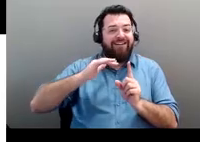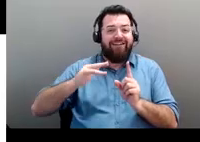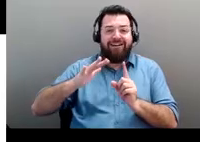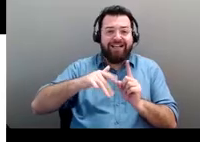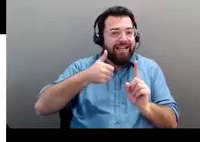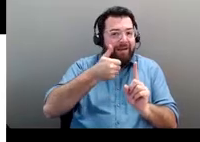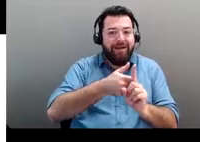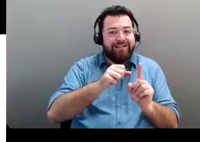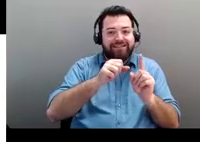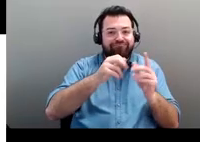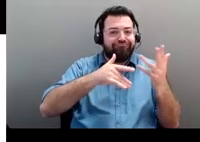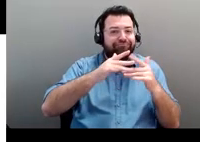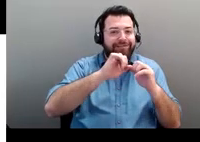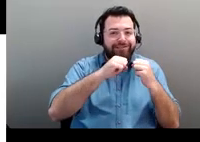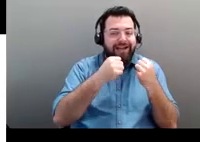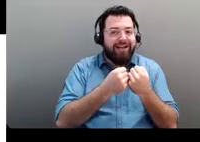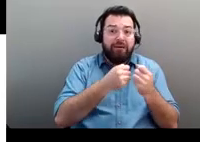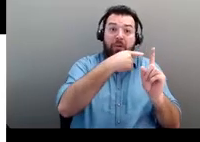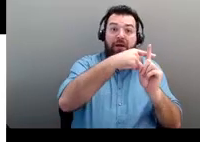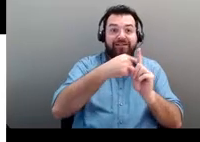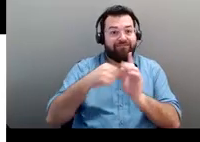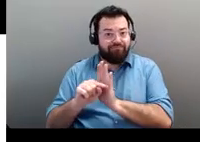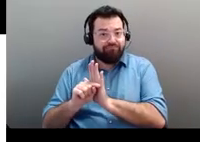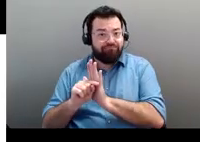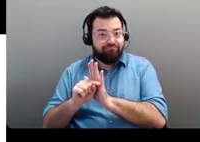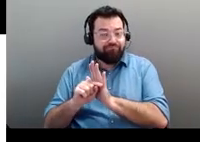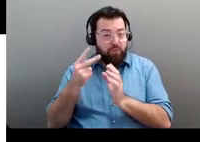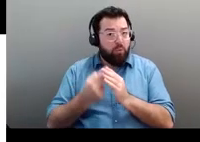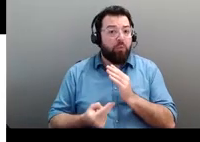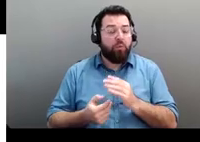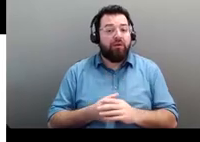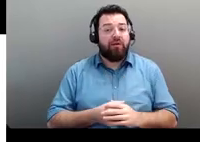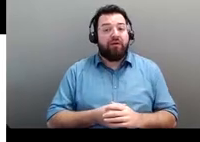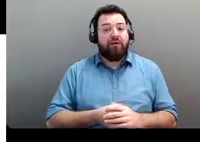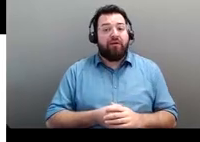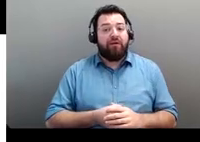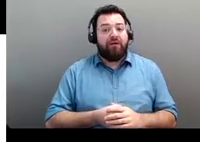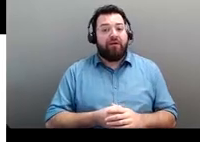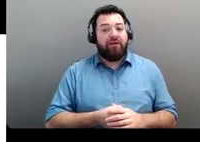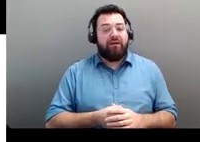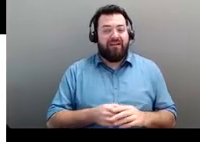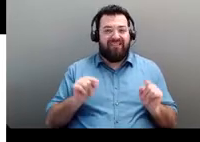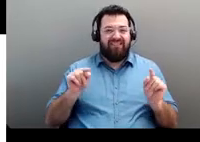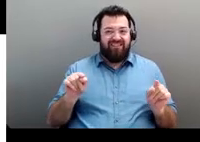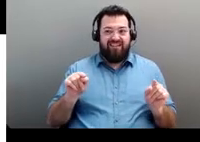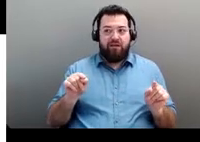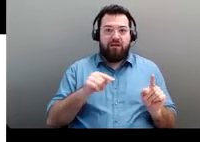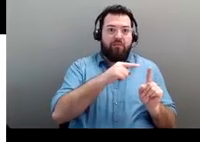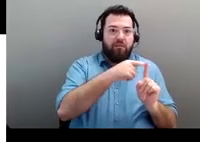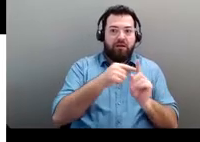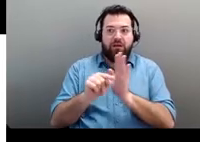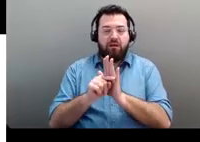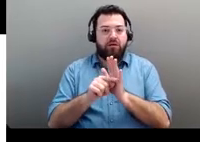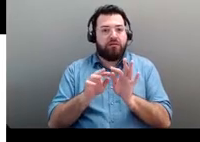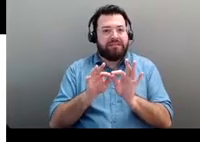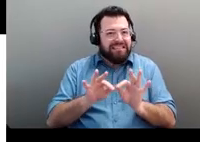society for good and bad. I think that's actually key because I hear some